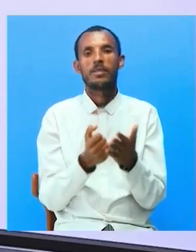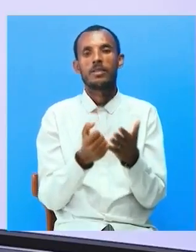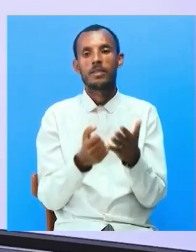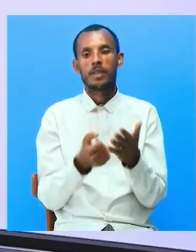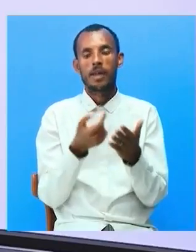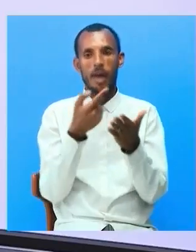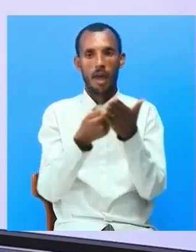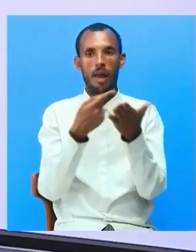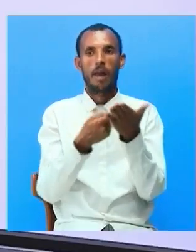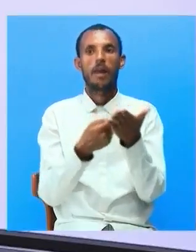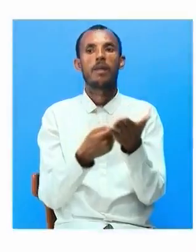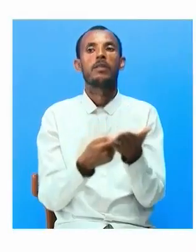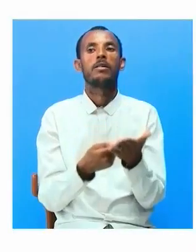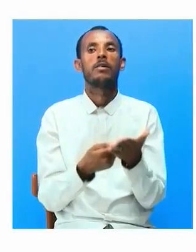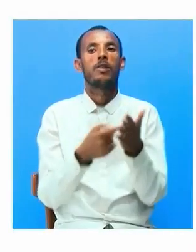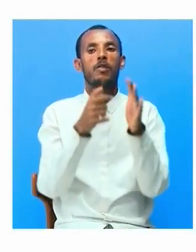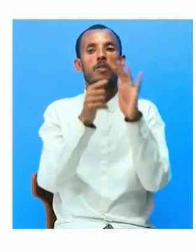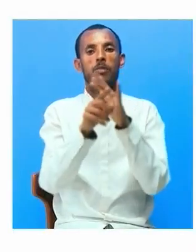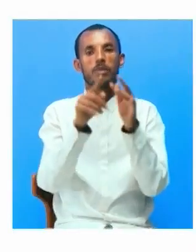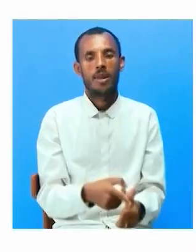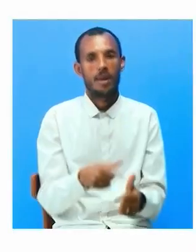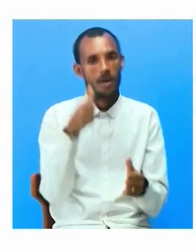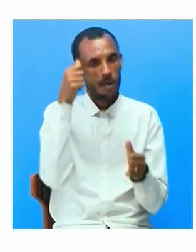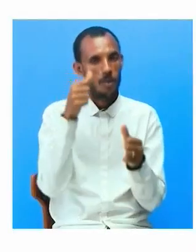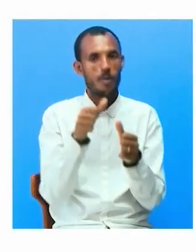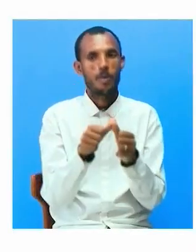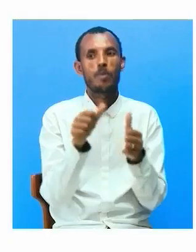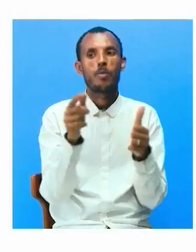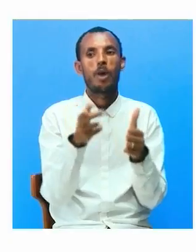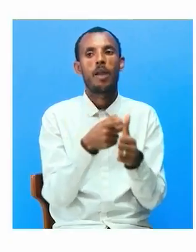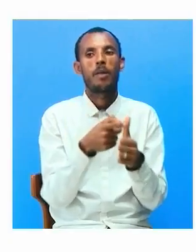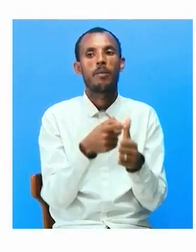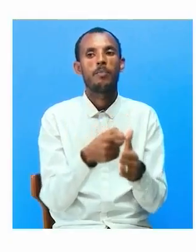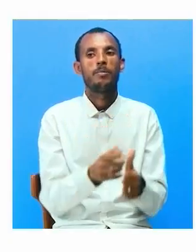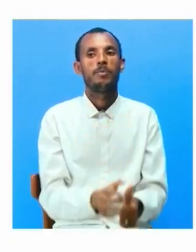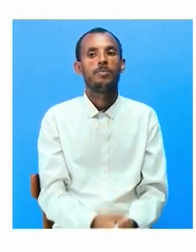note here from the activity.